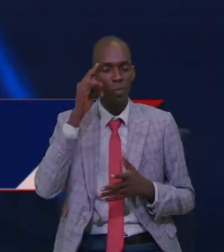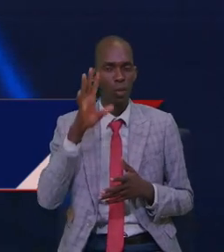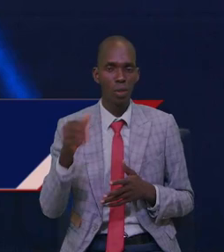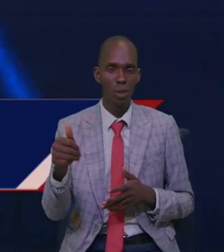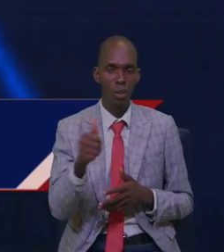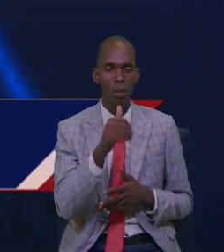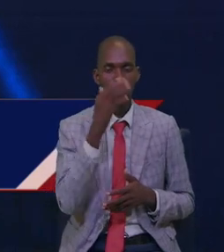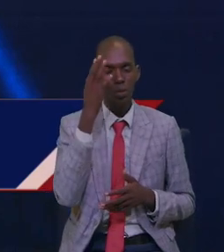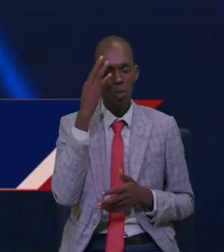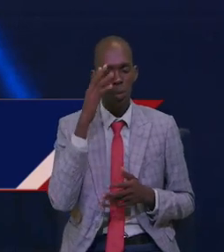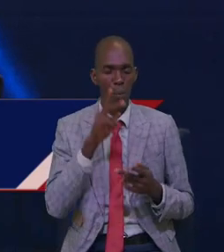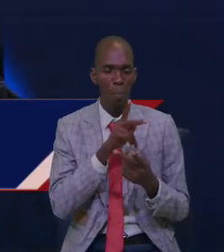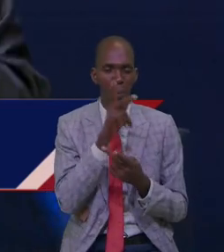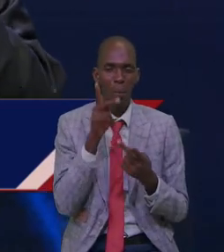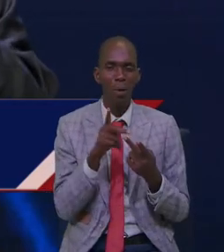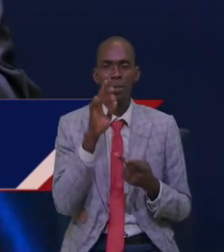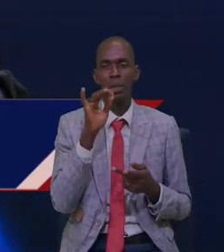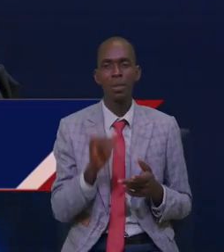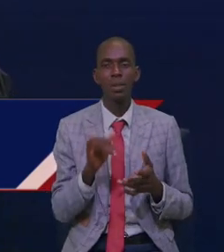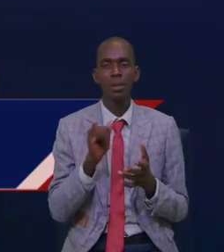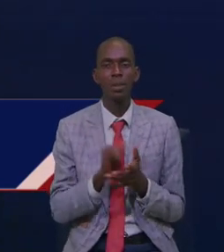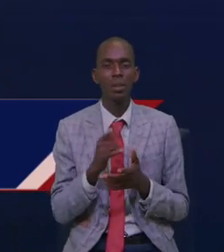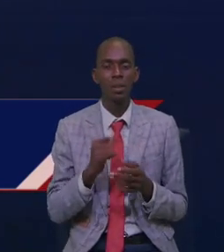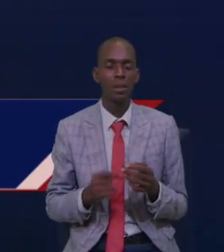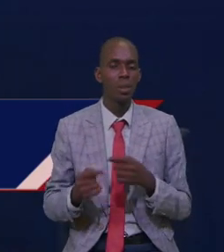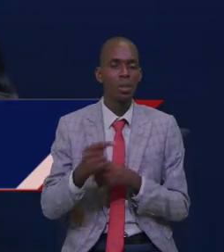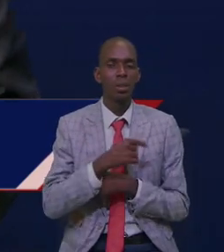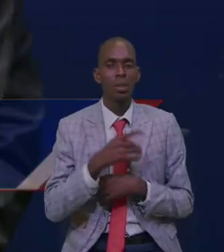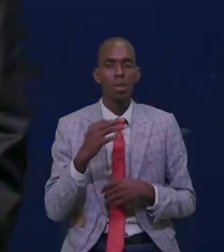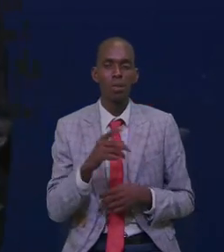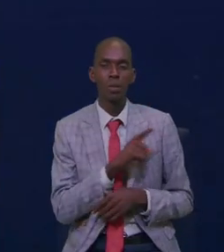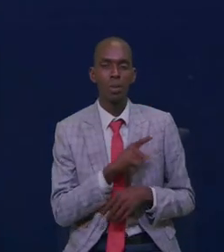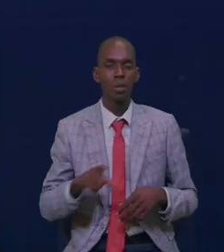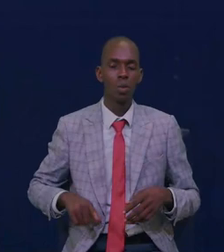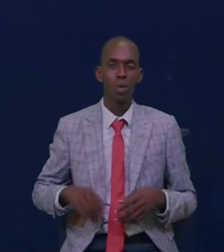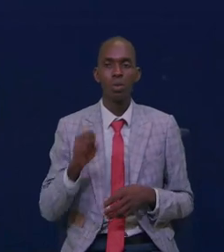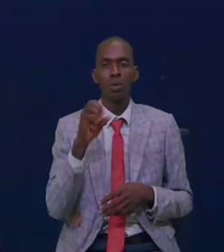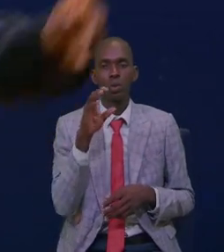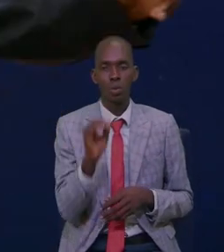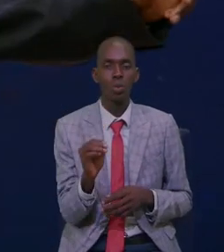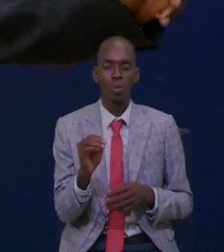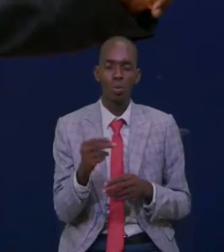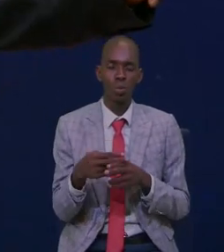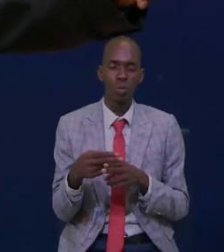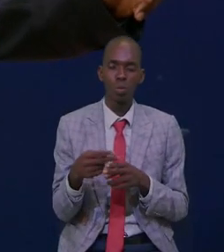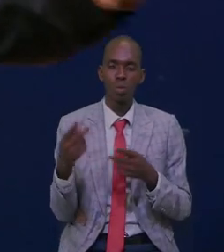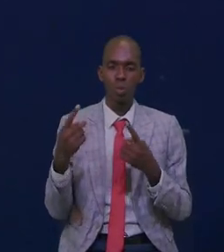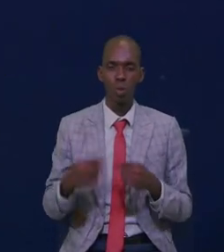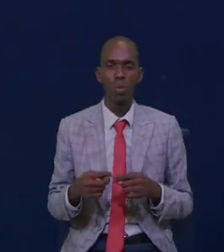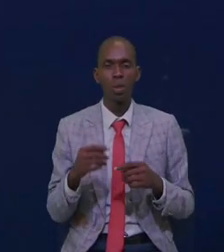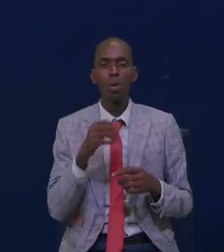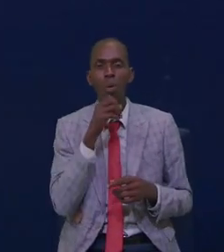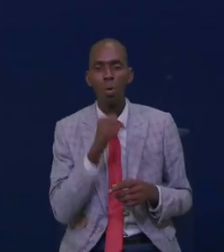know perfectly that the day of the Lord so cometh. Old Testament, New